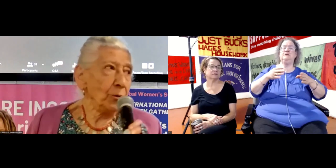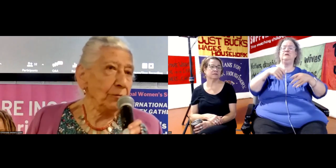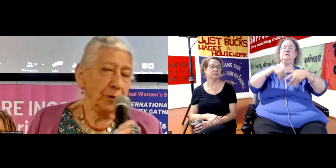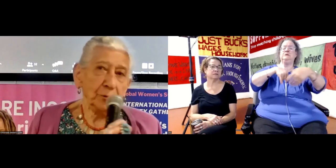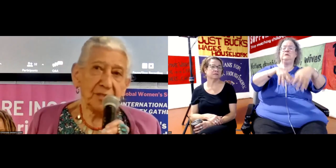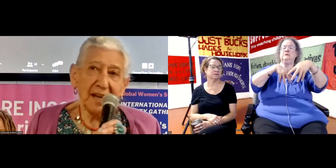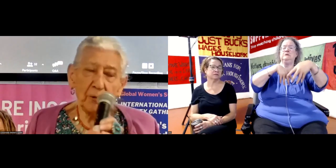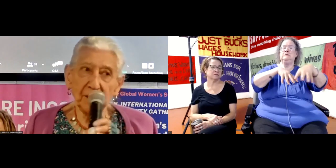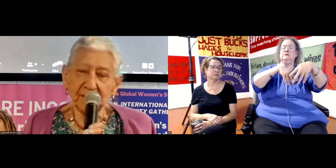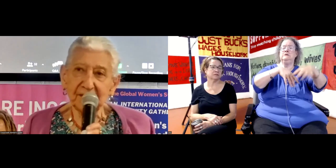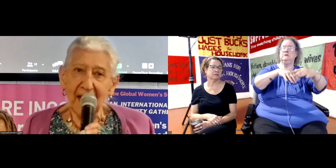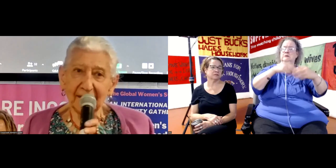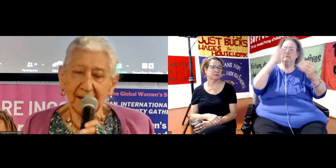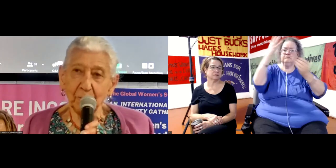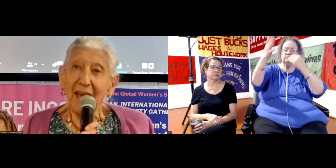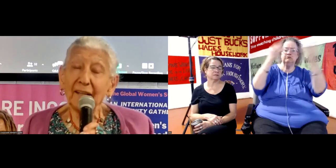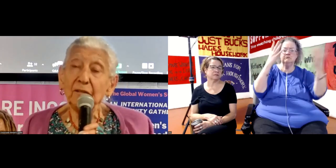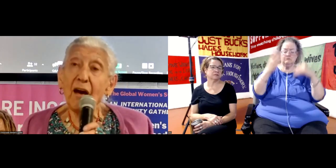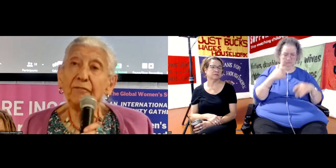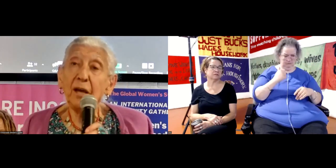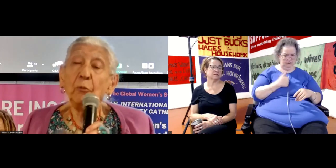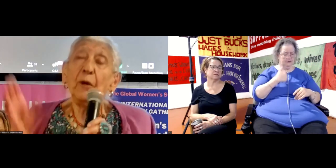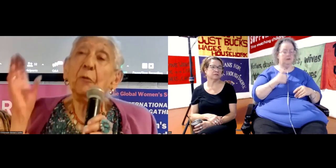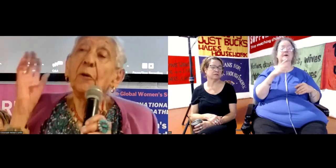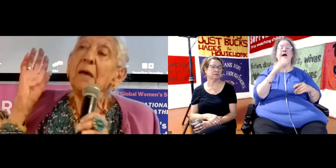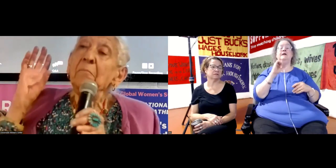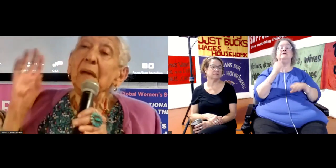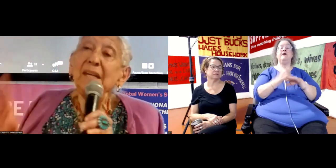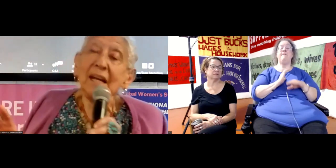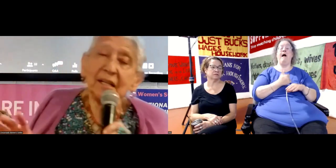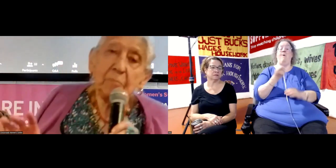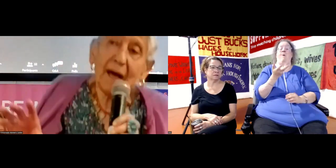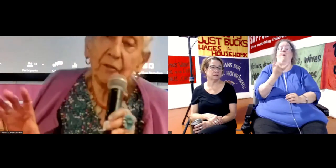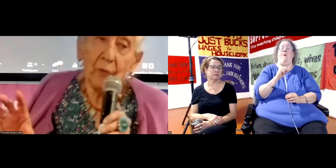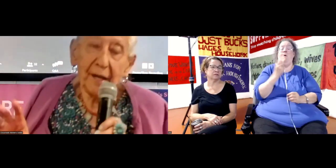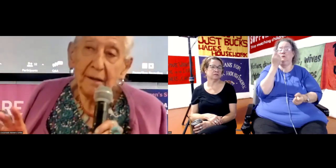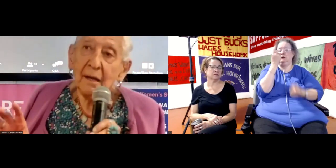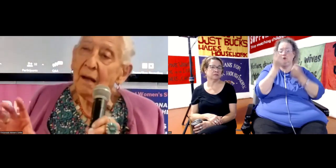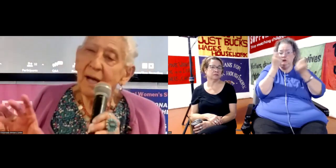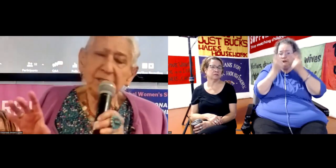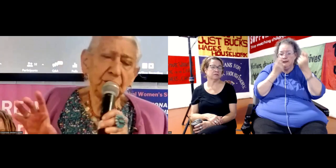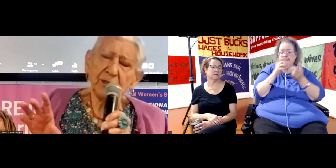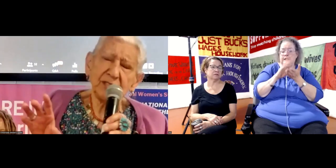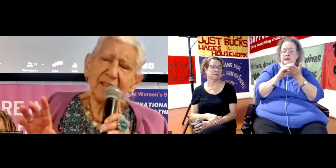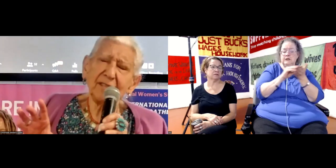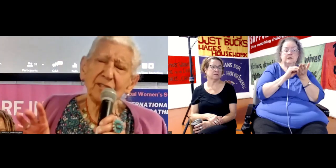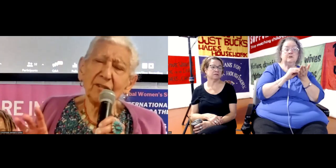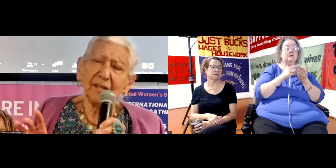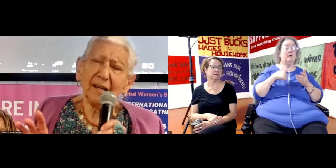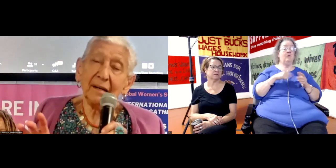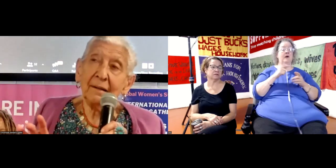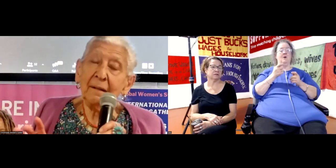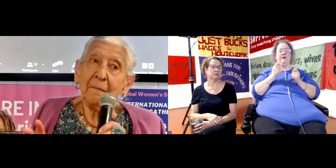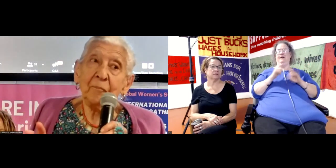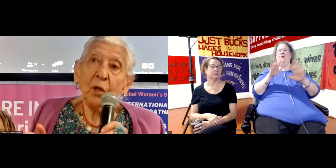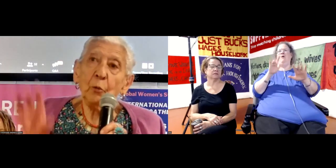our own views and our understanding. We were immediately, by the way, I should have said this